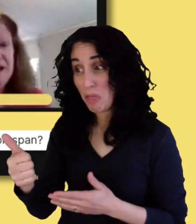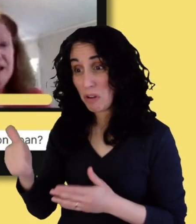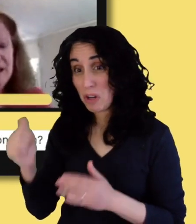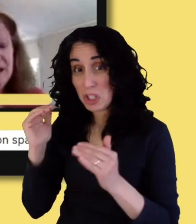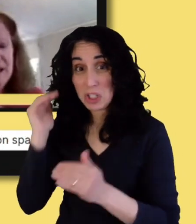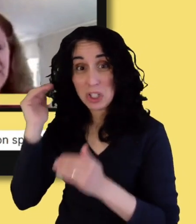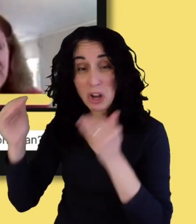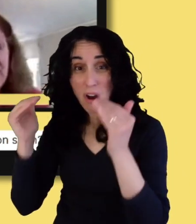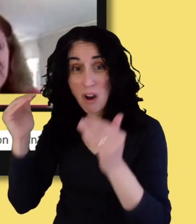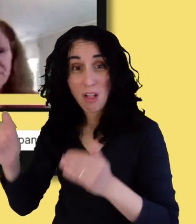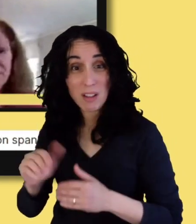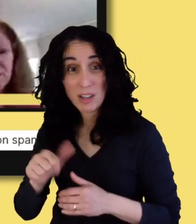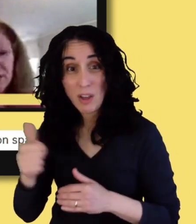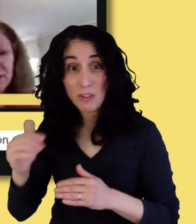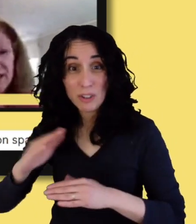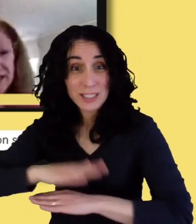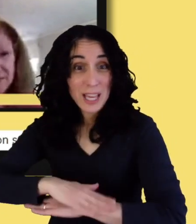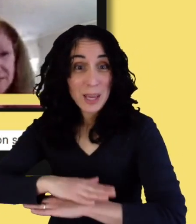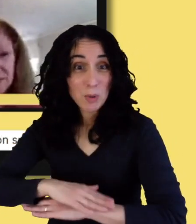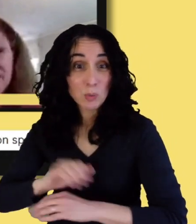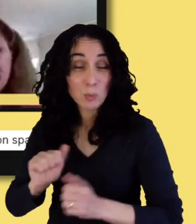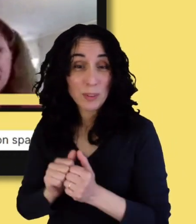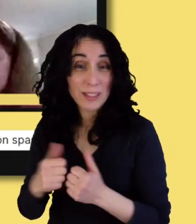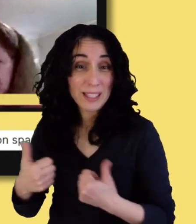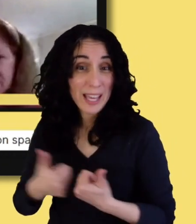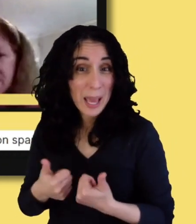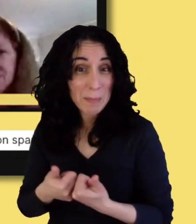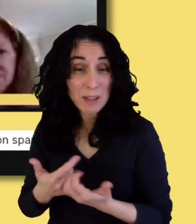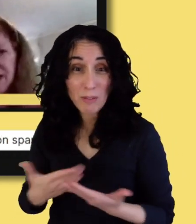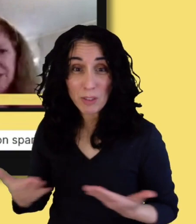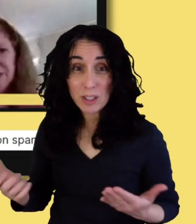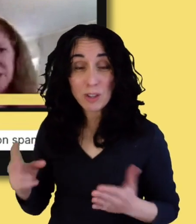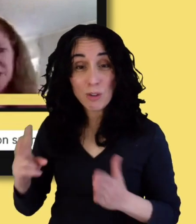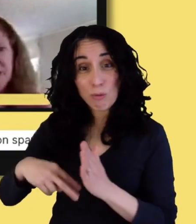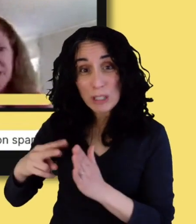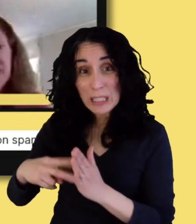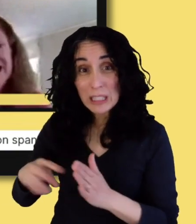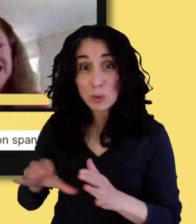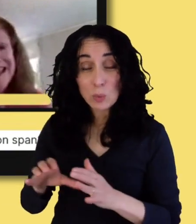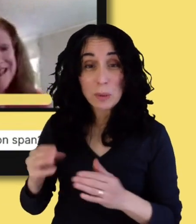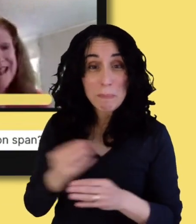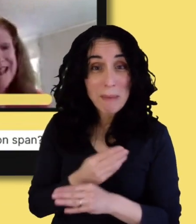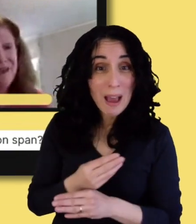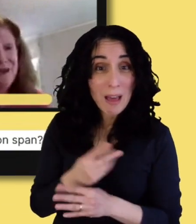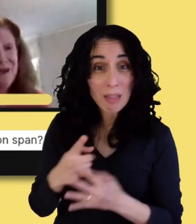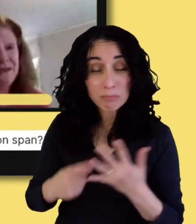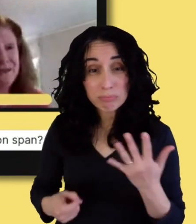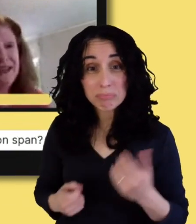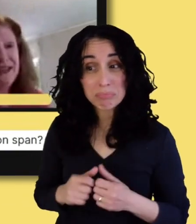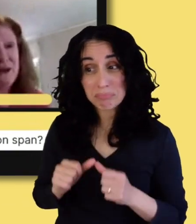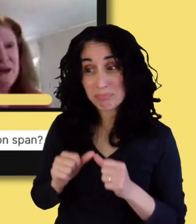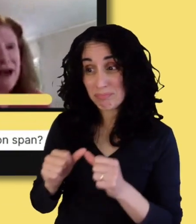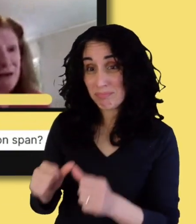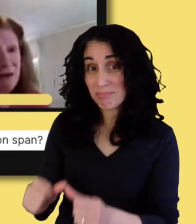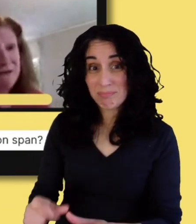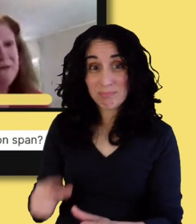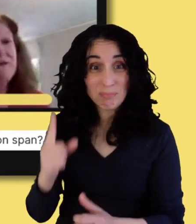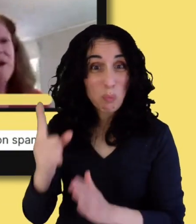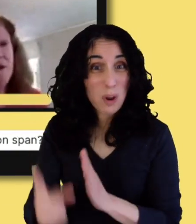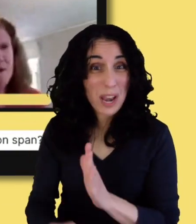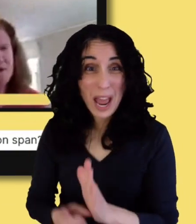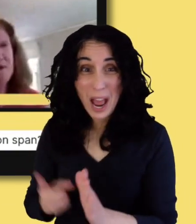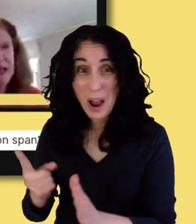adult at another table working games with them. I'm reading or doing math instruction, and they can go an